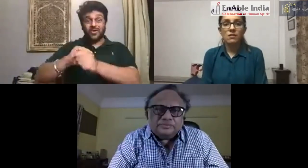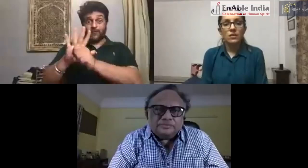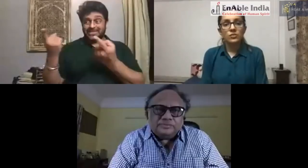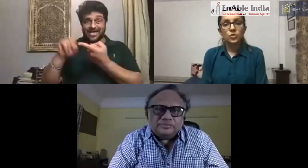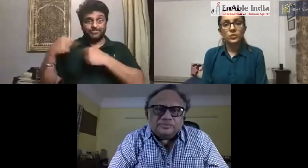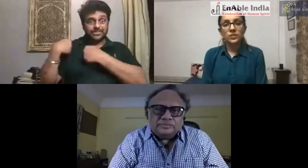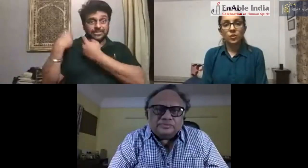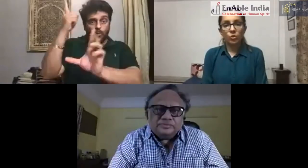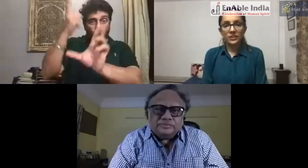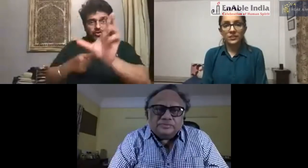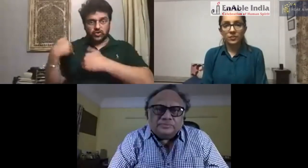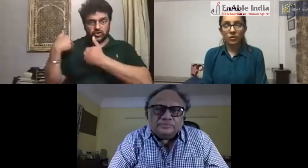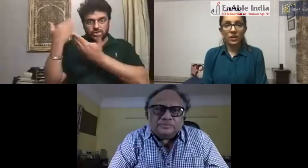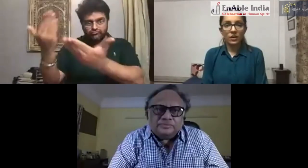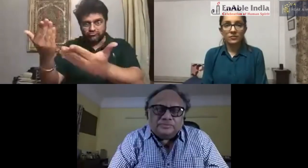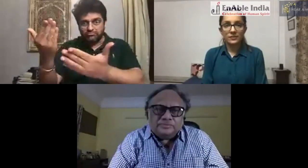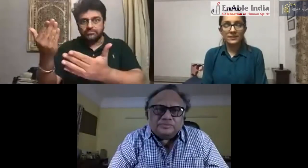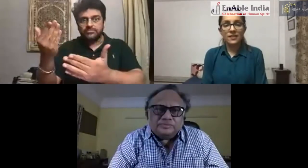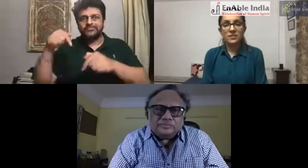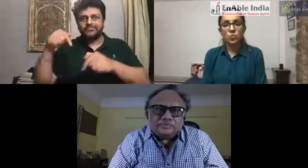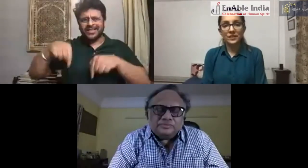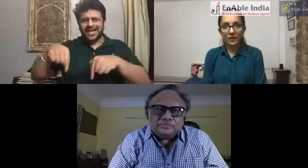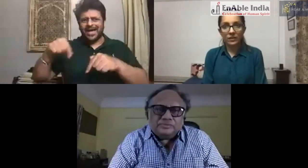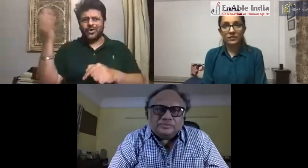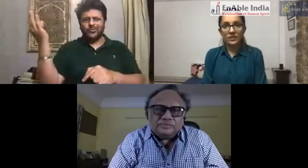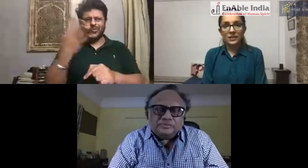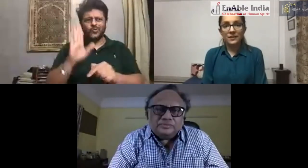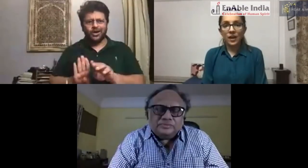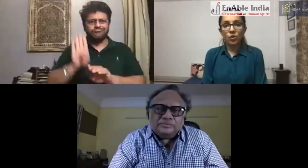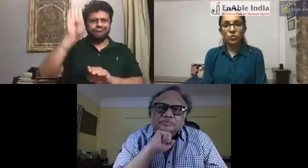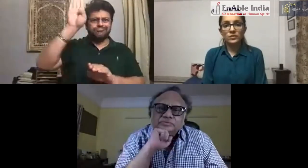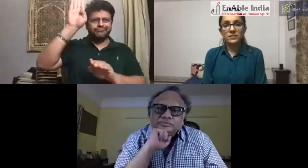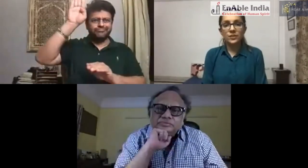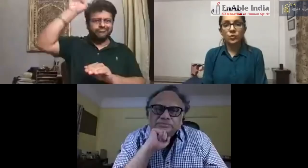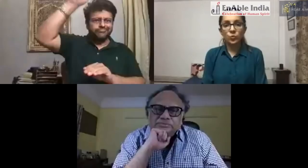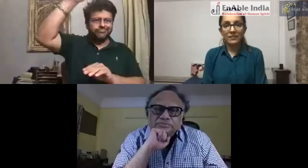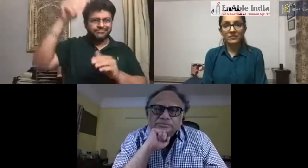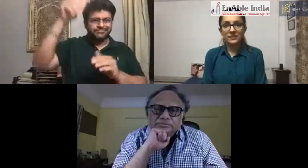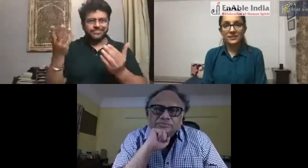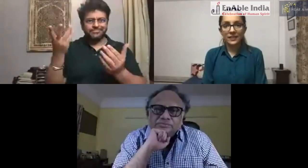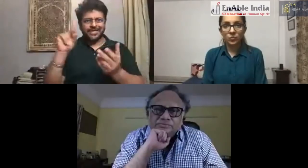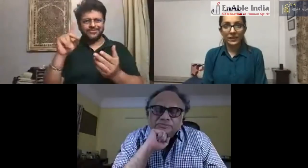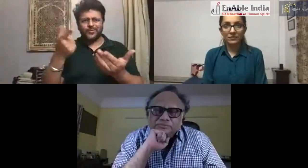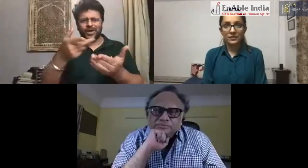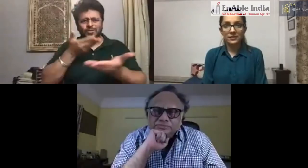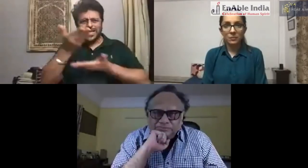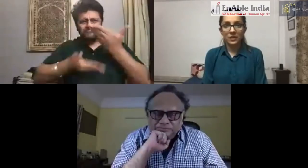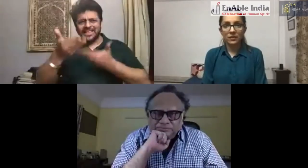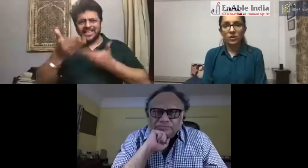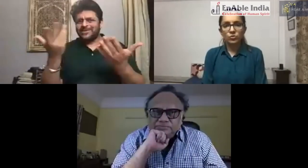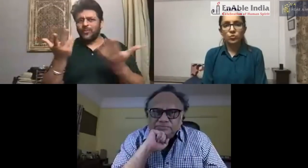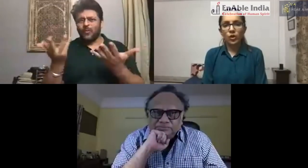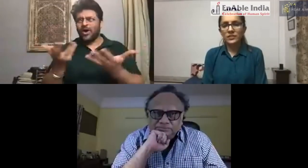right. So with the COVID, since last 1 year, now there's a new wave. There's a second wave that has